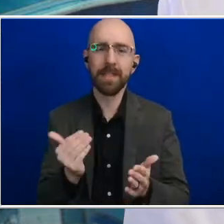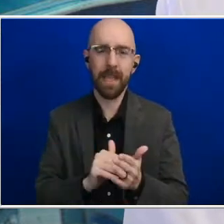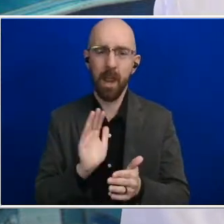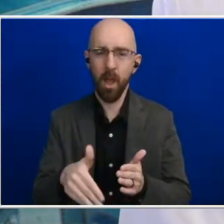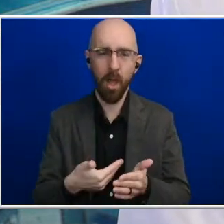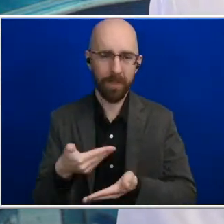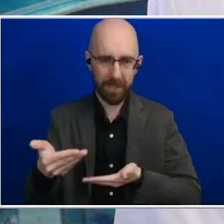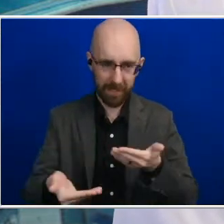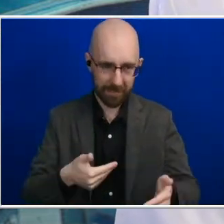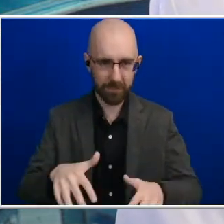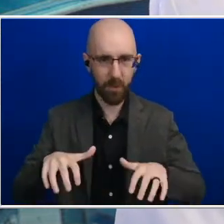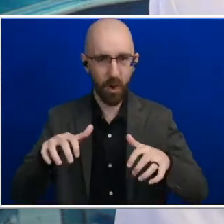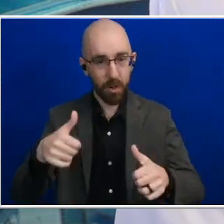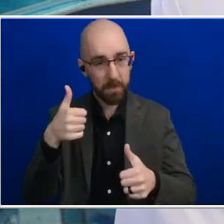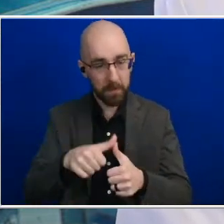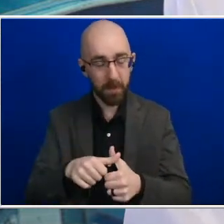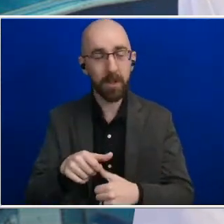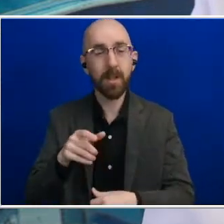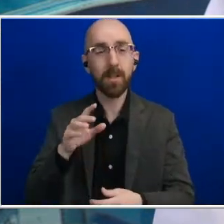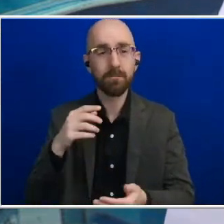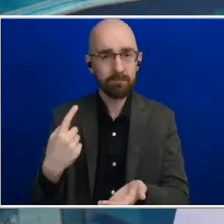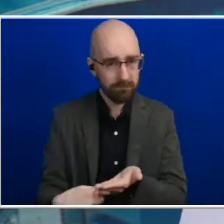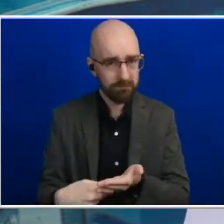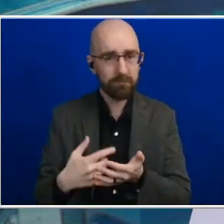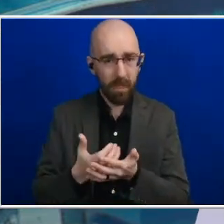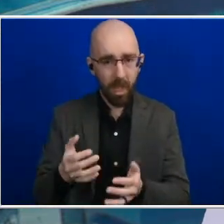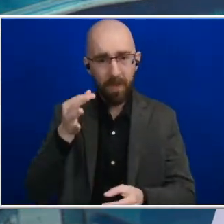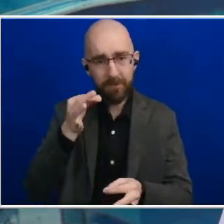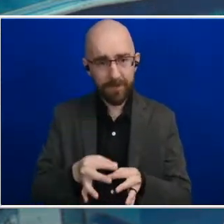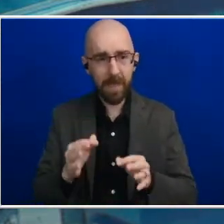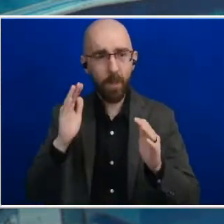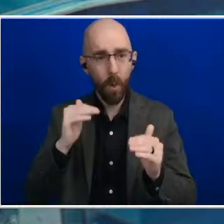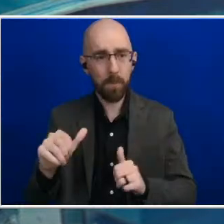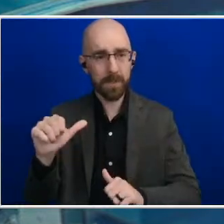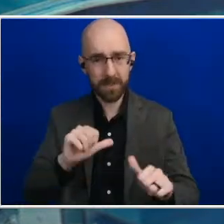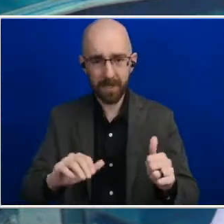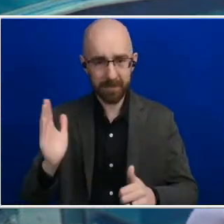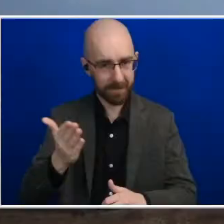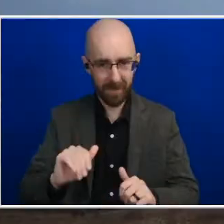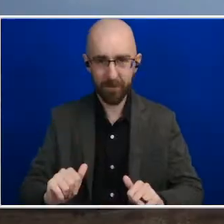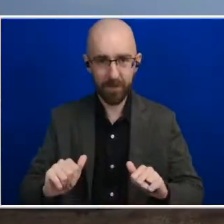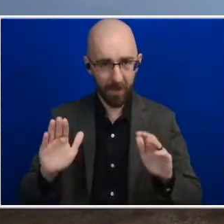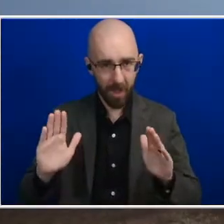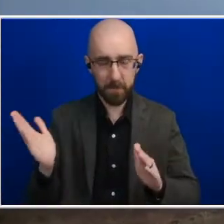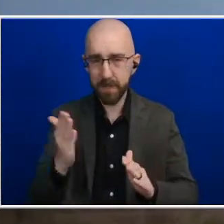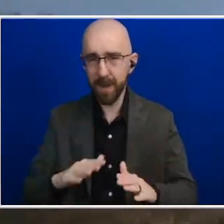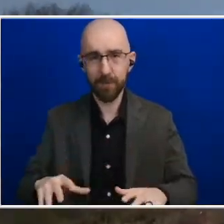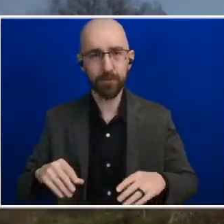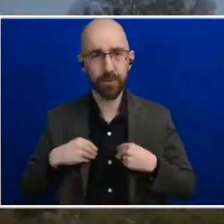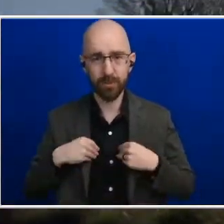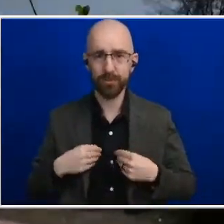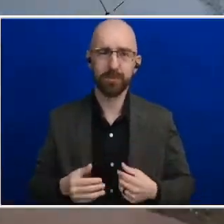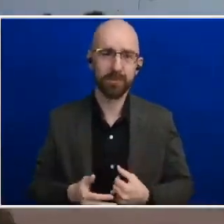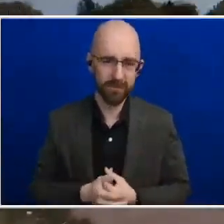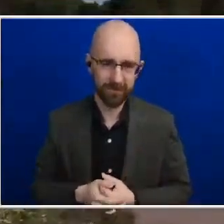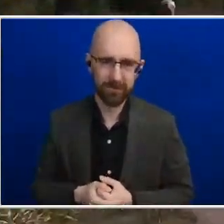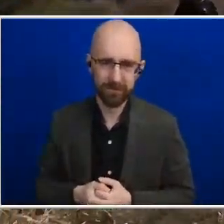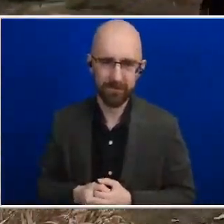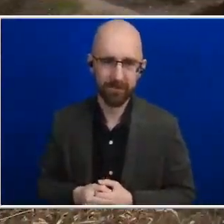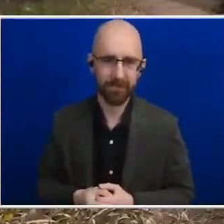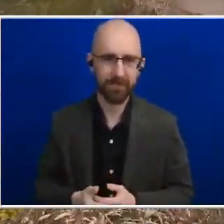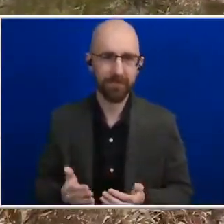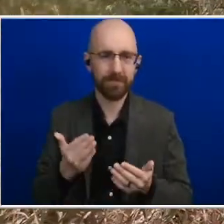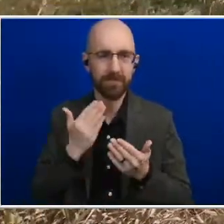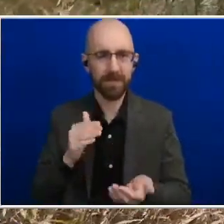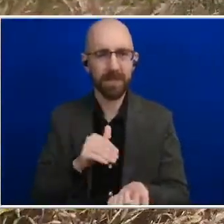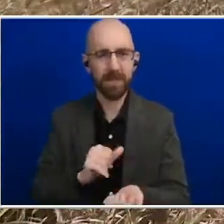Remember, we've talked a lot. Faith, hope, and science. Never give up. Never surrender. Thank you, Dr. Stites. And on the next